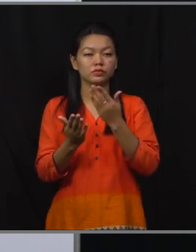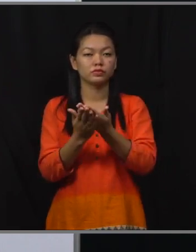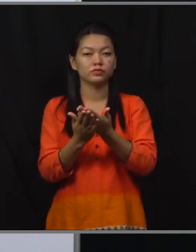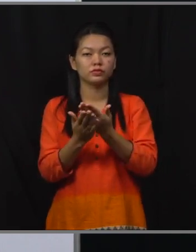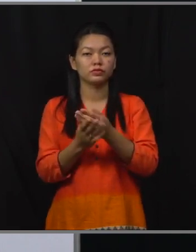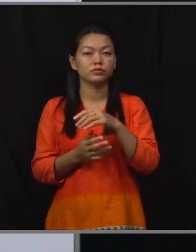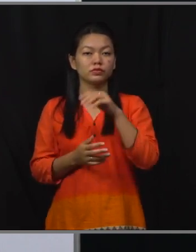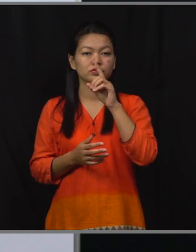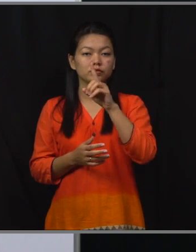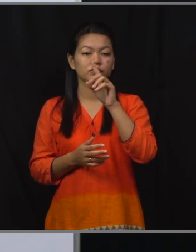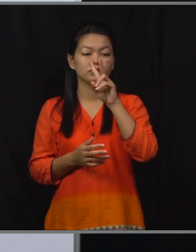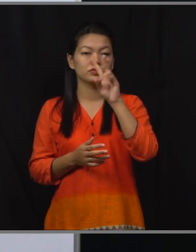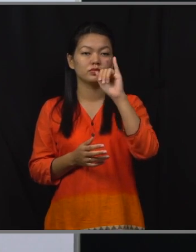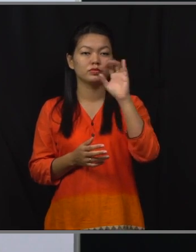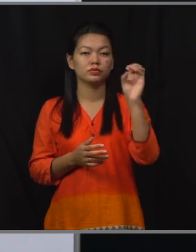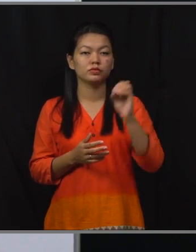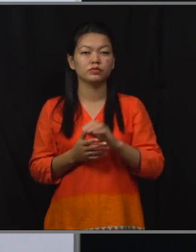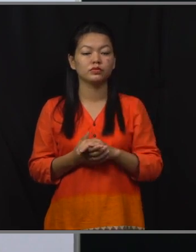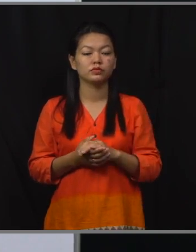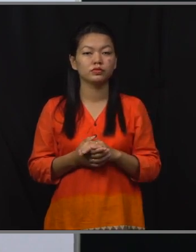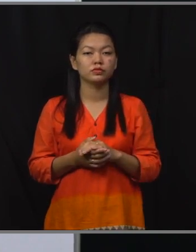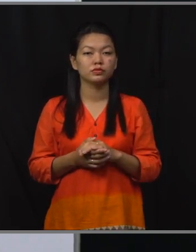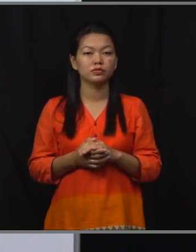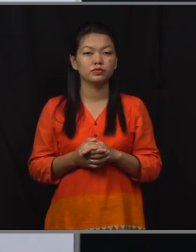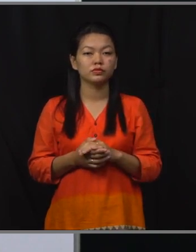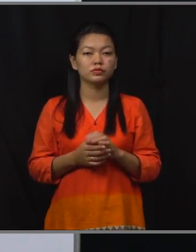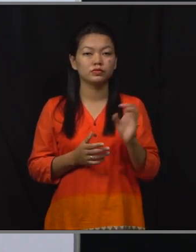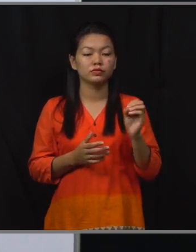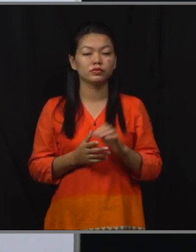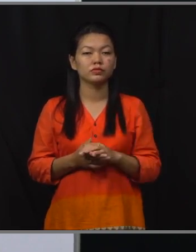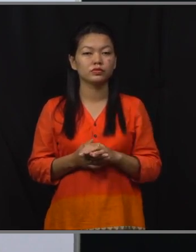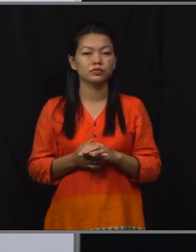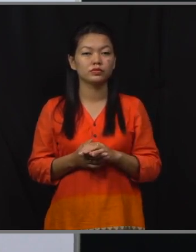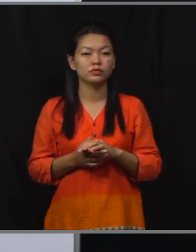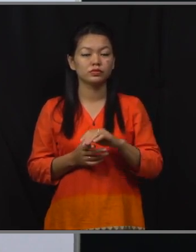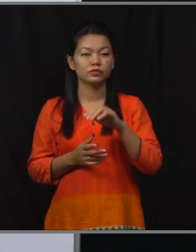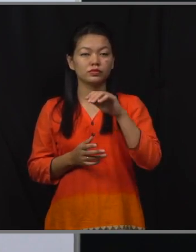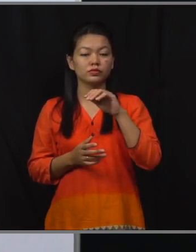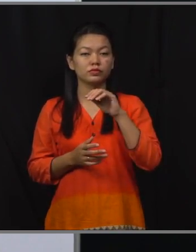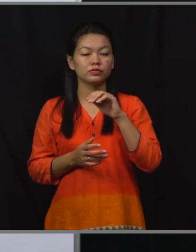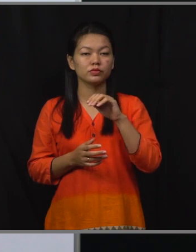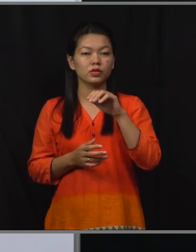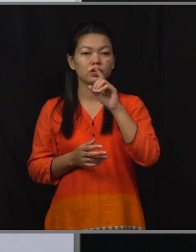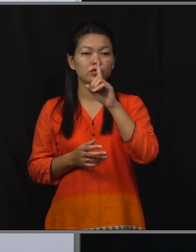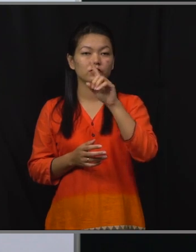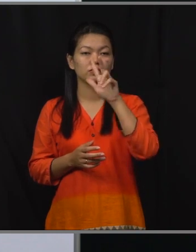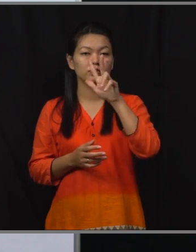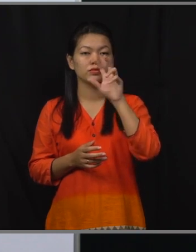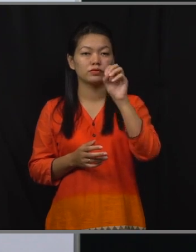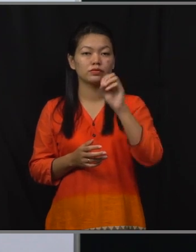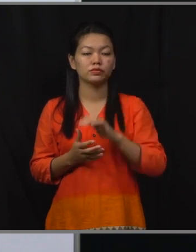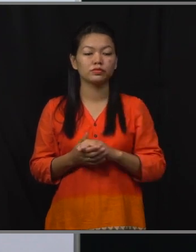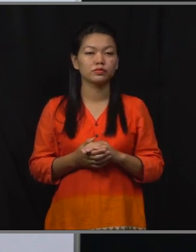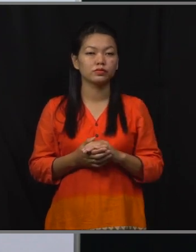were rupees 1,600, and on 31st 12 2012 you have 1,800. On